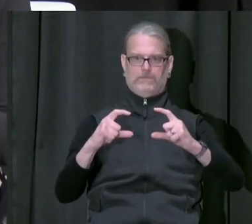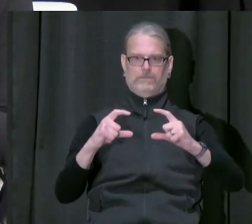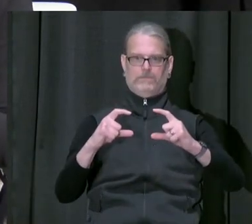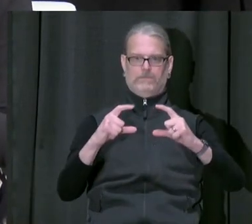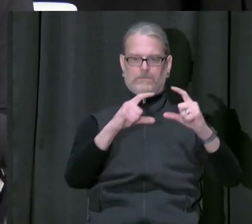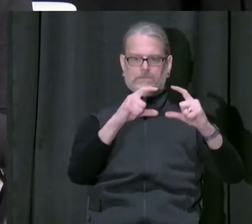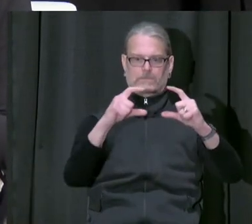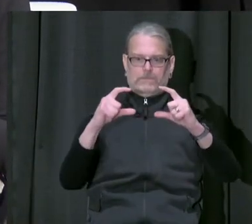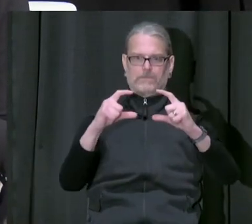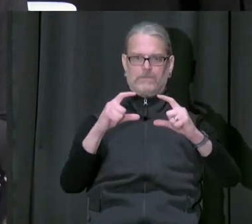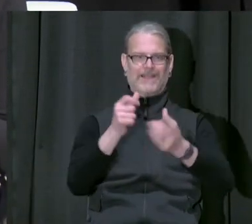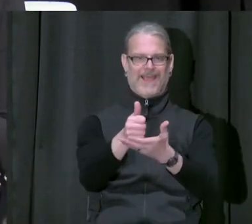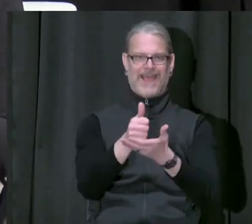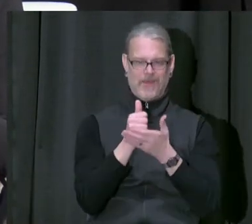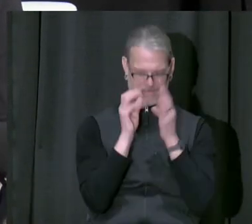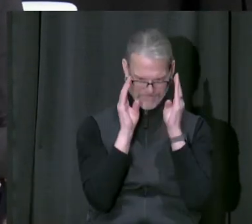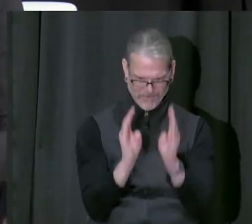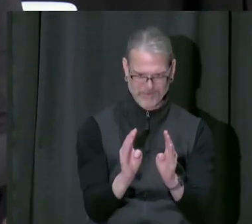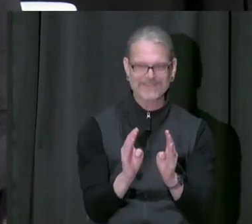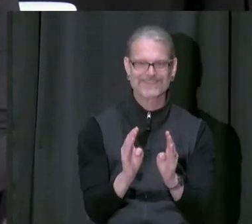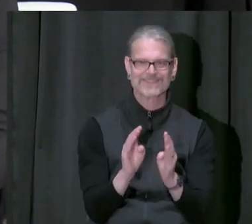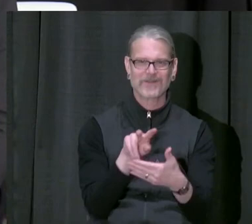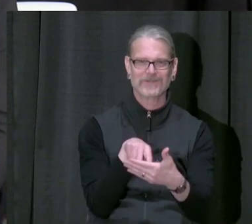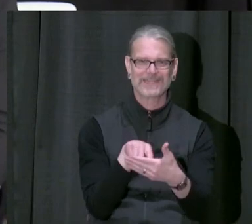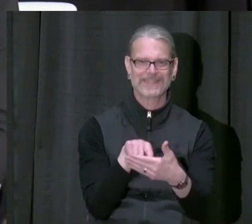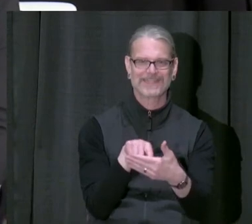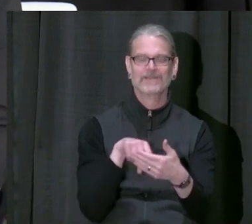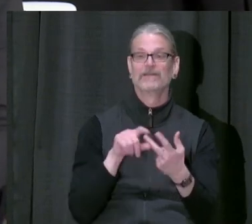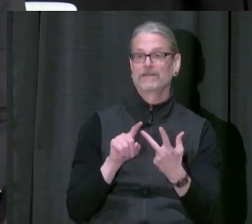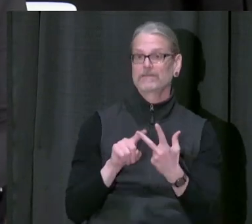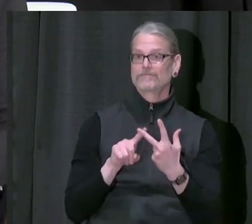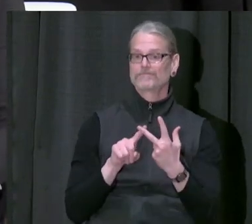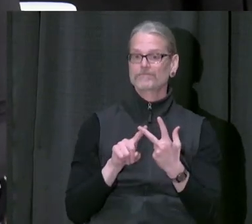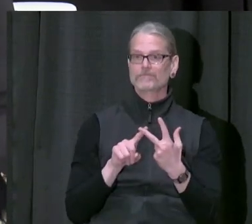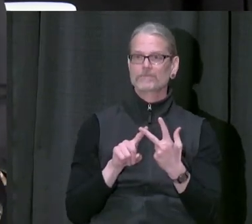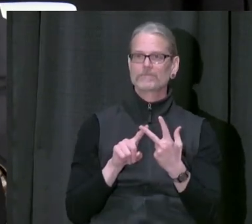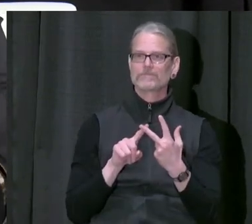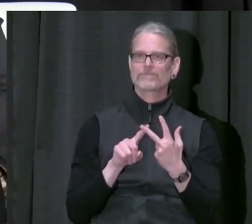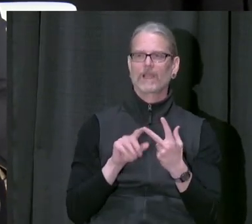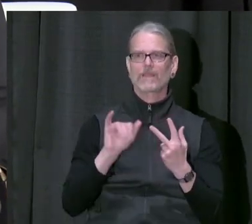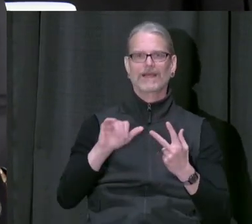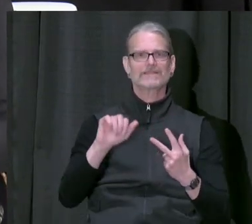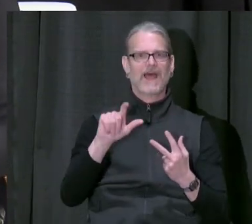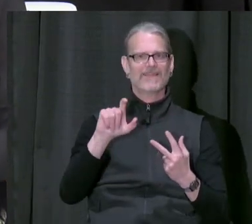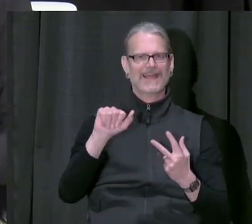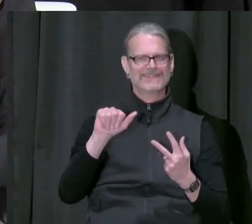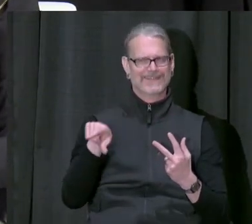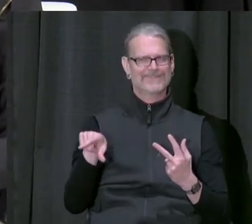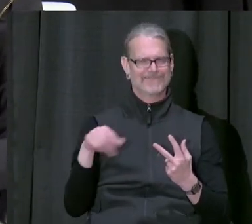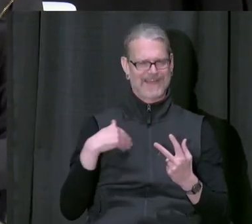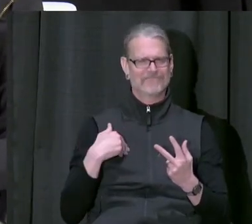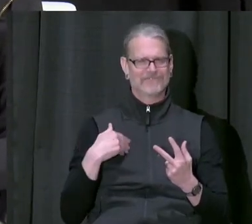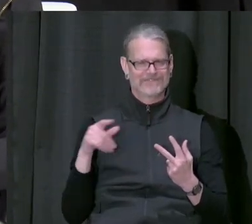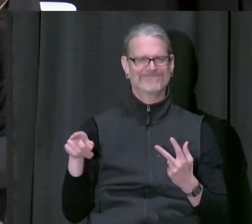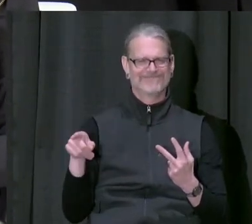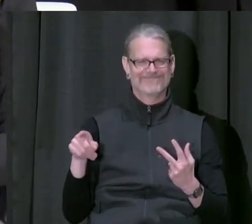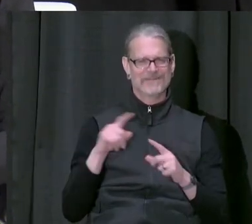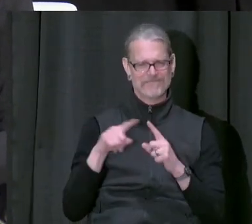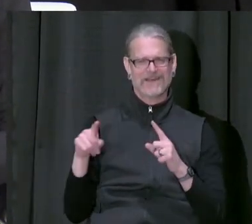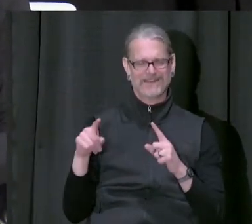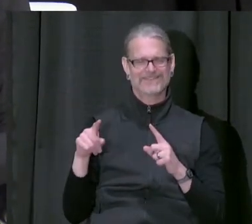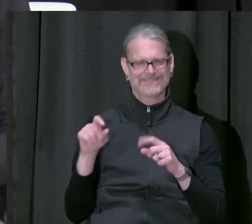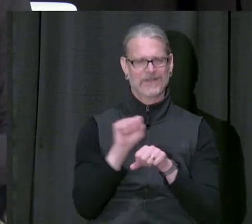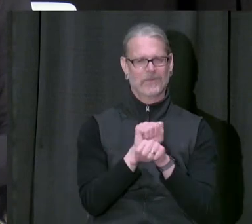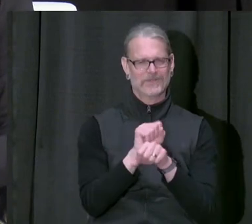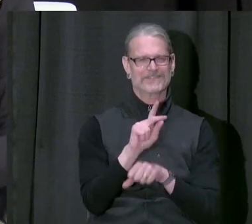help keep you focused. And then the last feature I'll talk about is actually an Alexa feature, but it works hand in hand